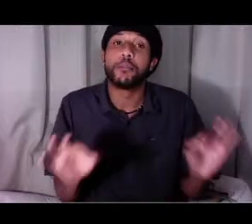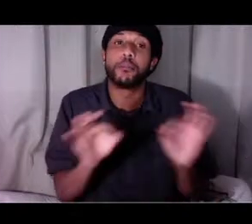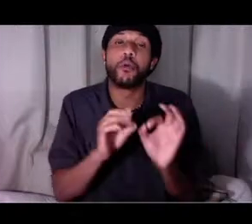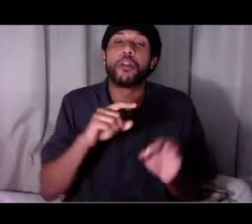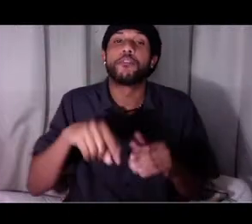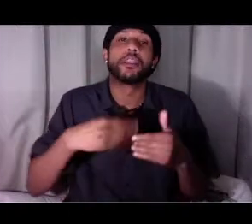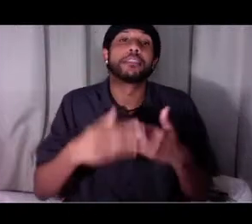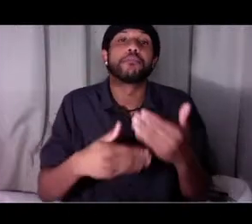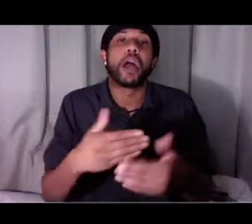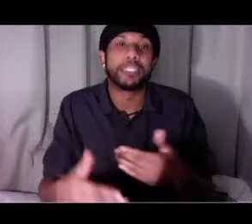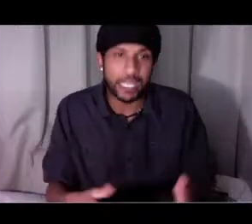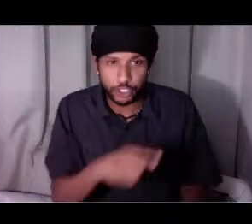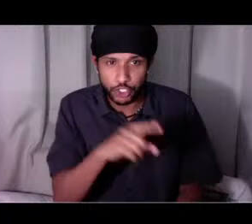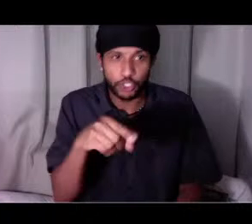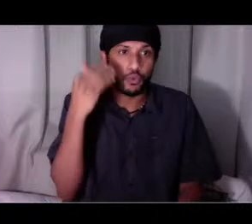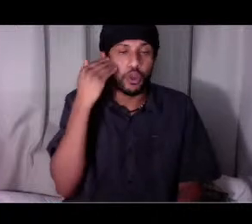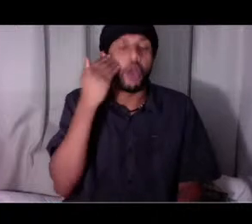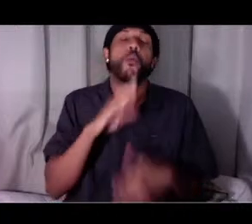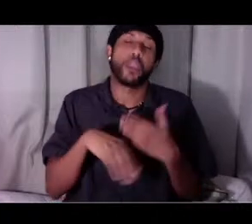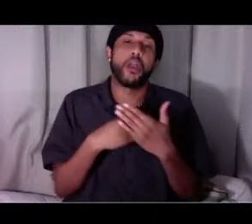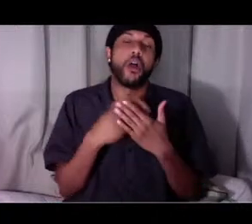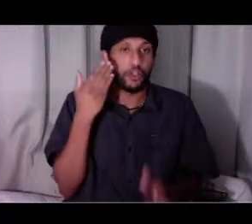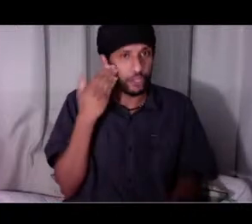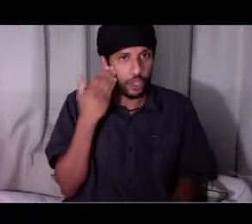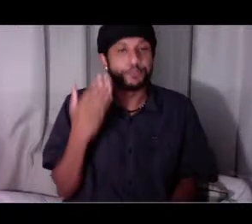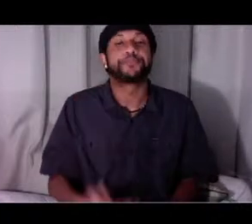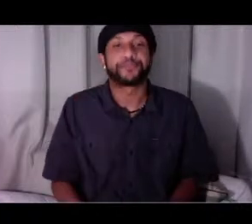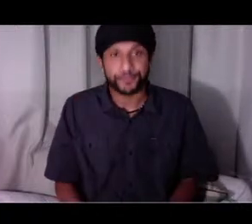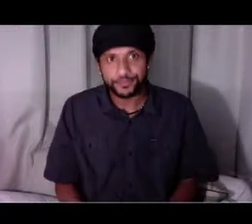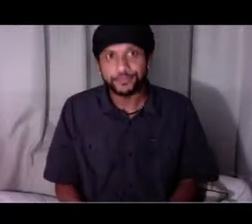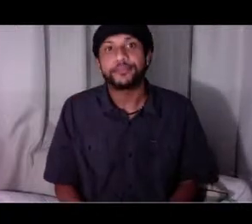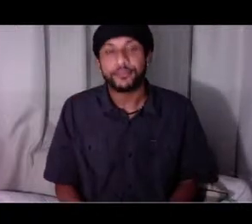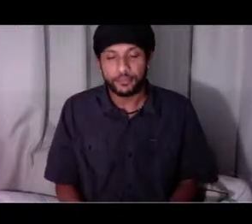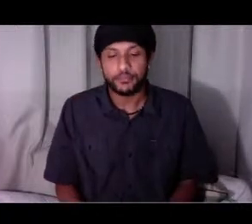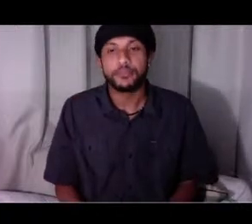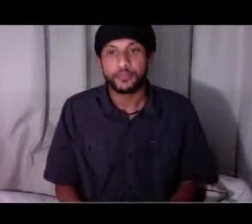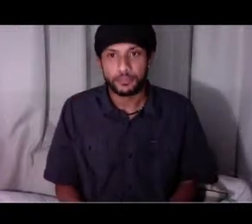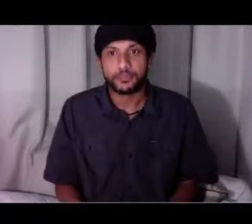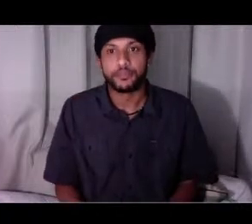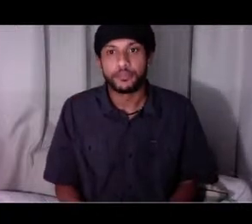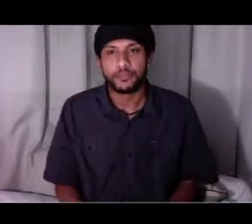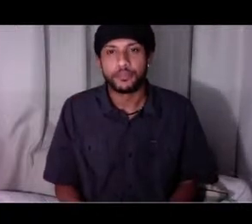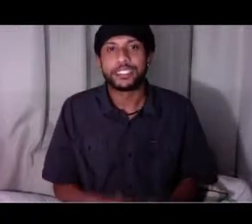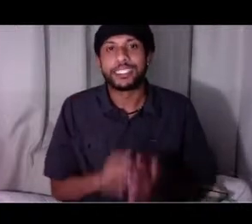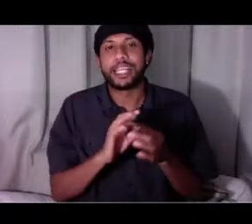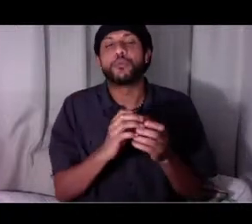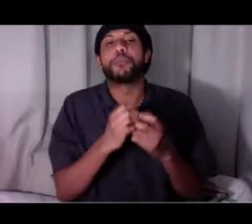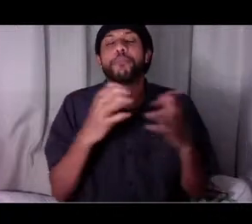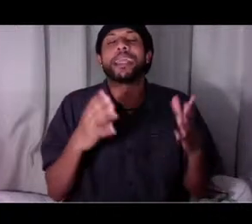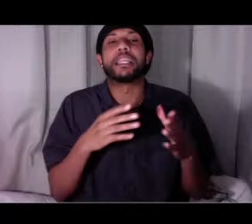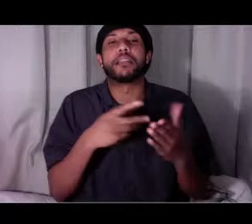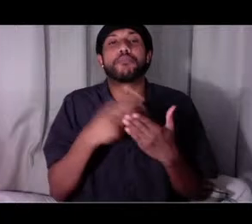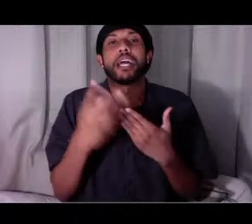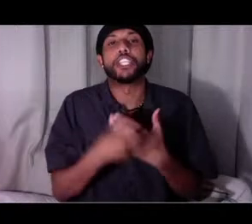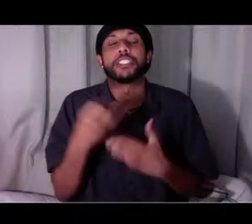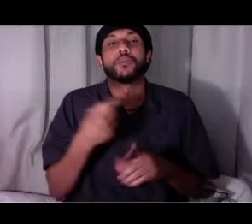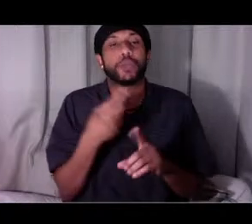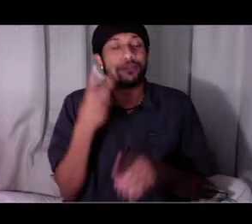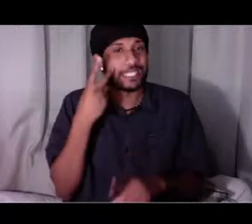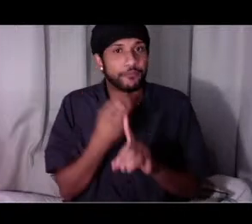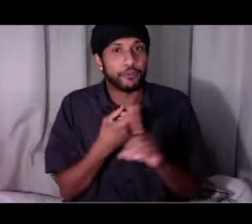process as you know and as we all know um really the impetus for many of the projects that we've seen over the years have come from our bond